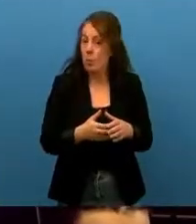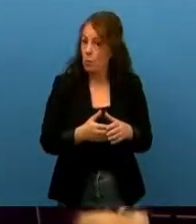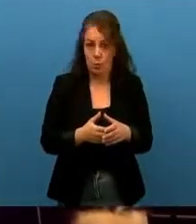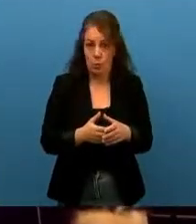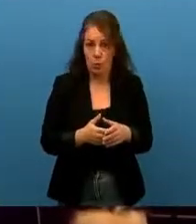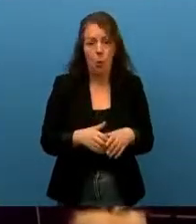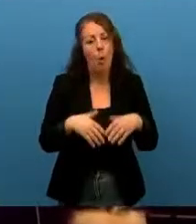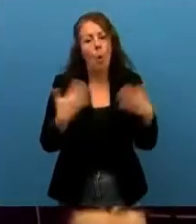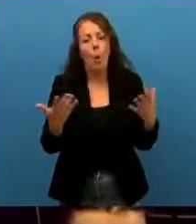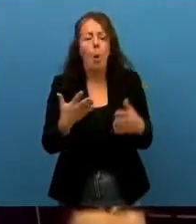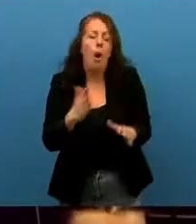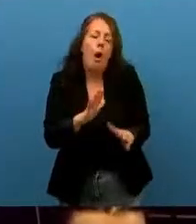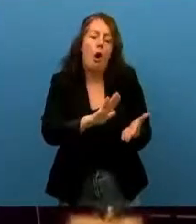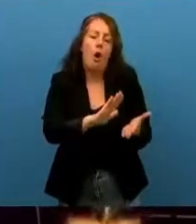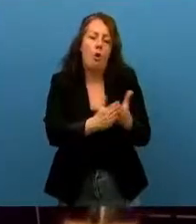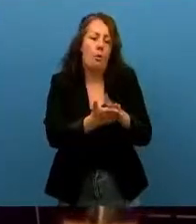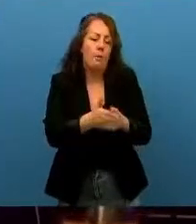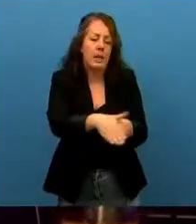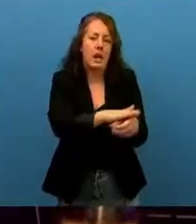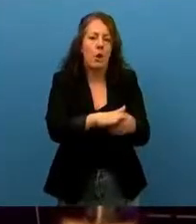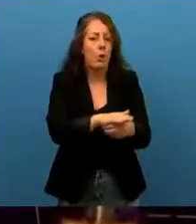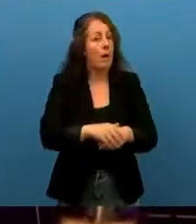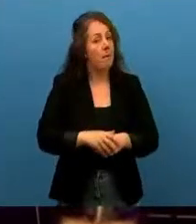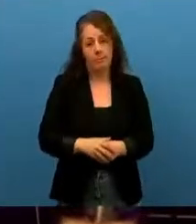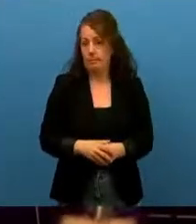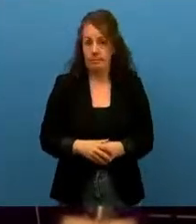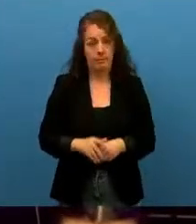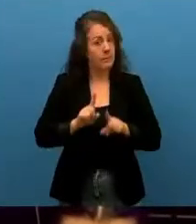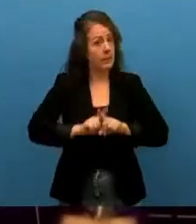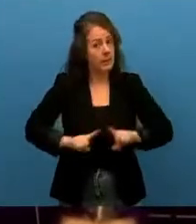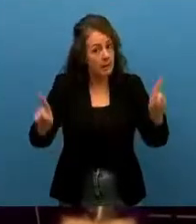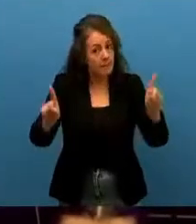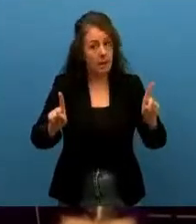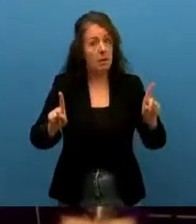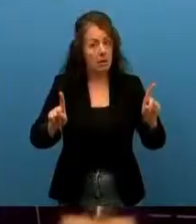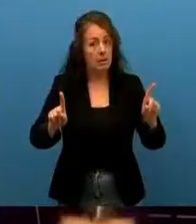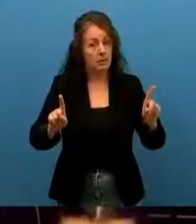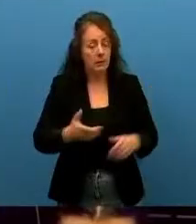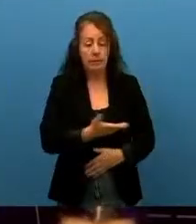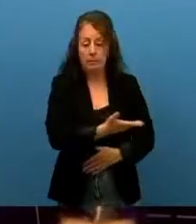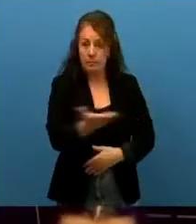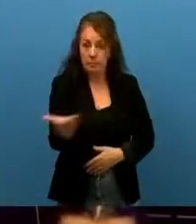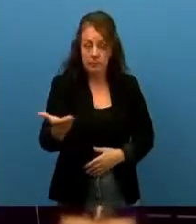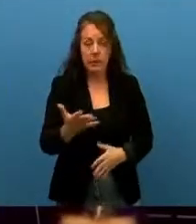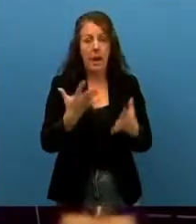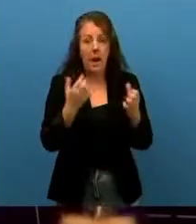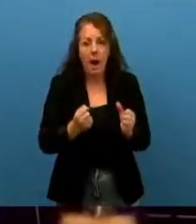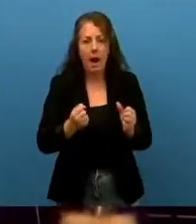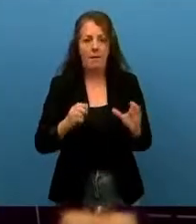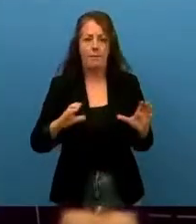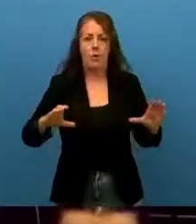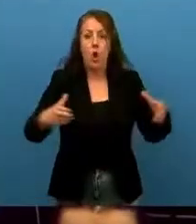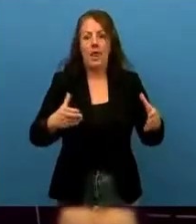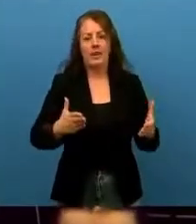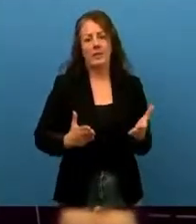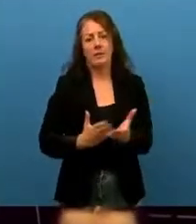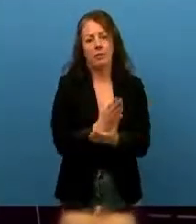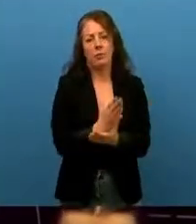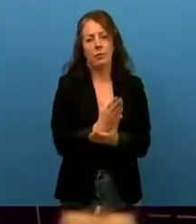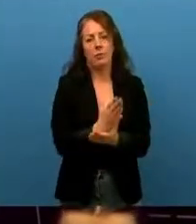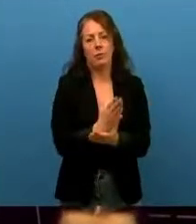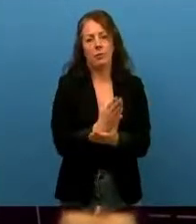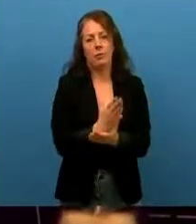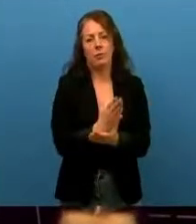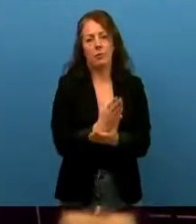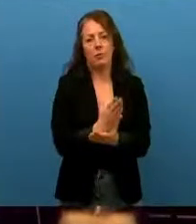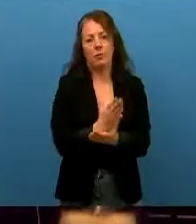with the concept of local communities. Rather, they should be considered bearers of collective rights. Chair,